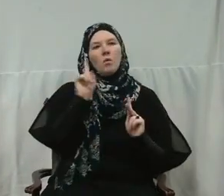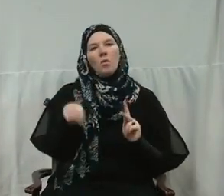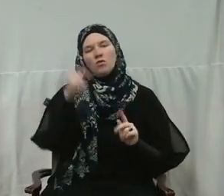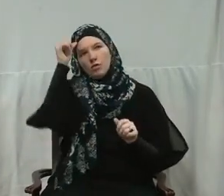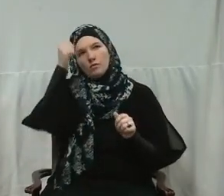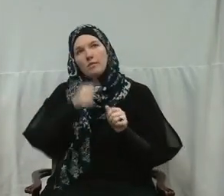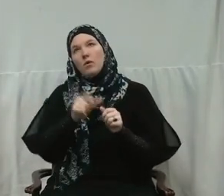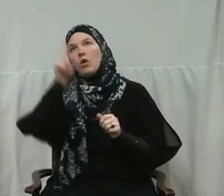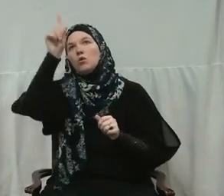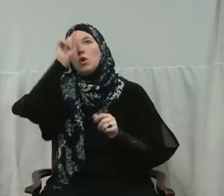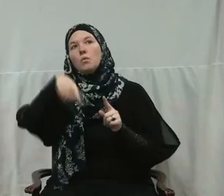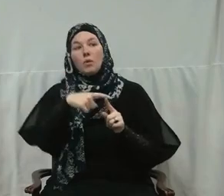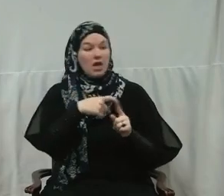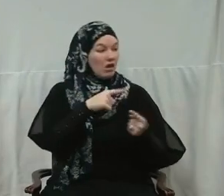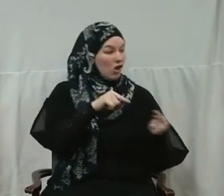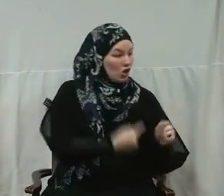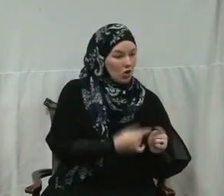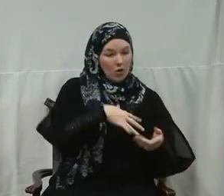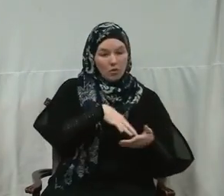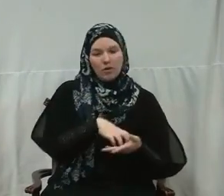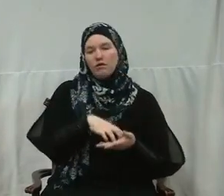remember God when we need something.